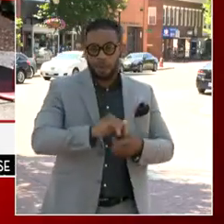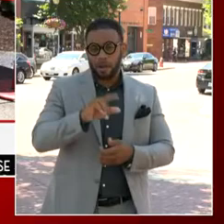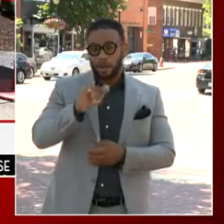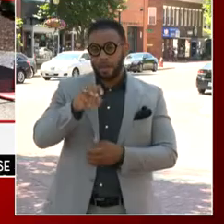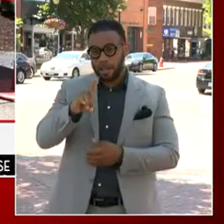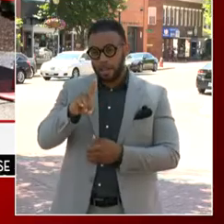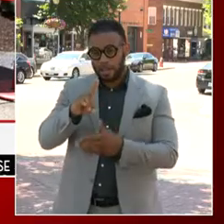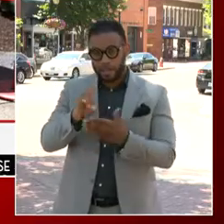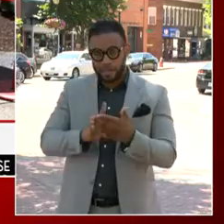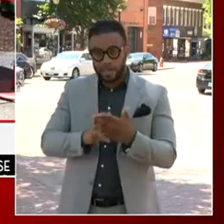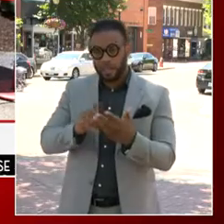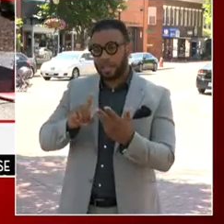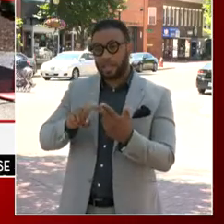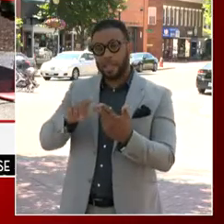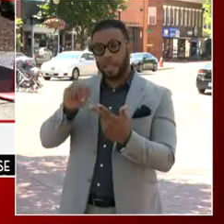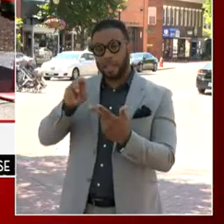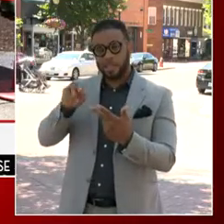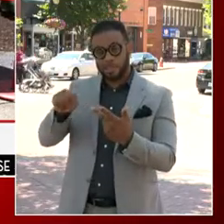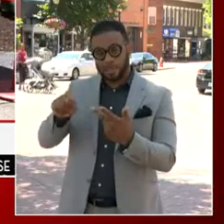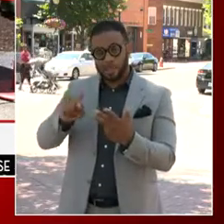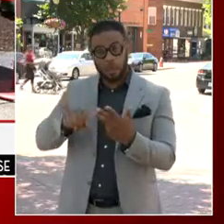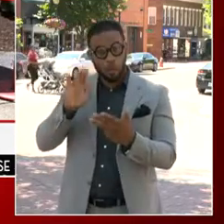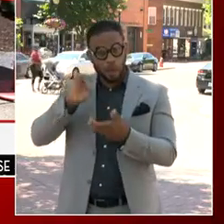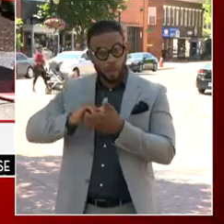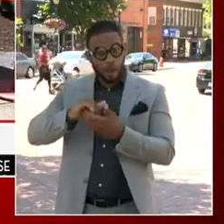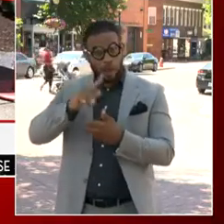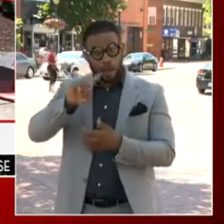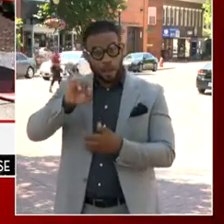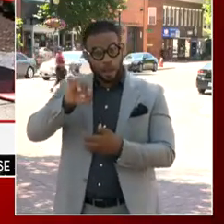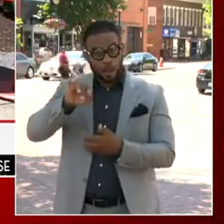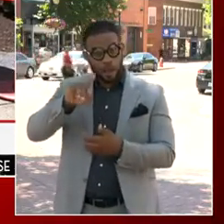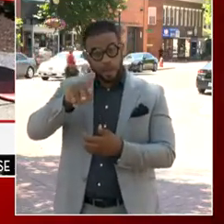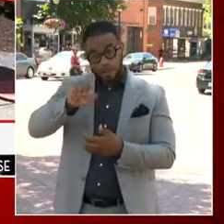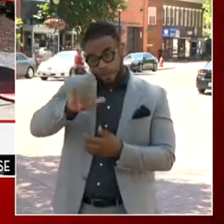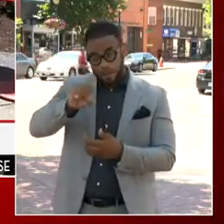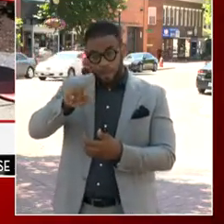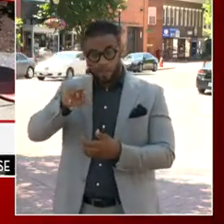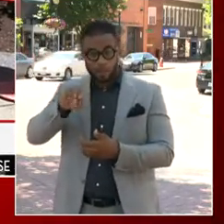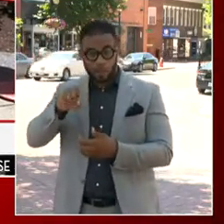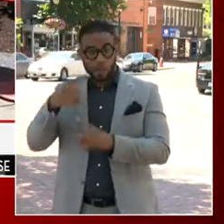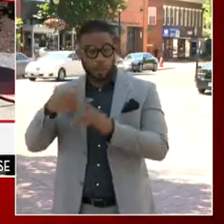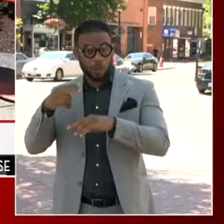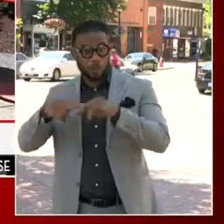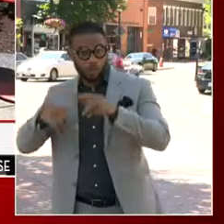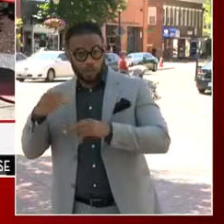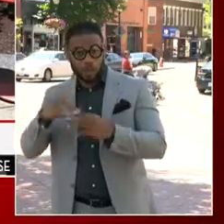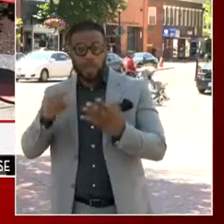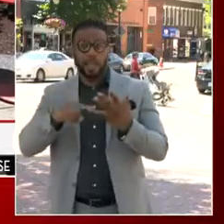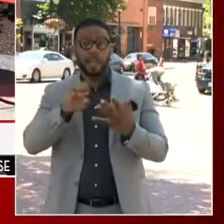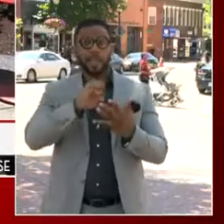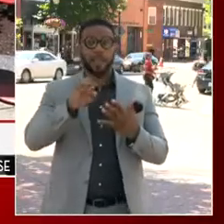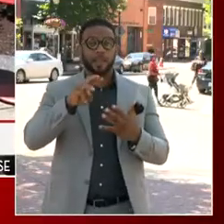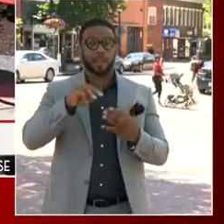Design, AMT, our great partners at Keystone Plus Construction, and the Eastern